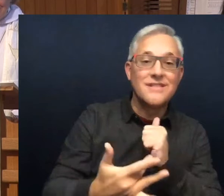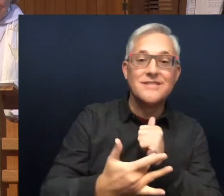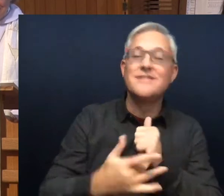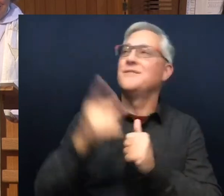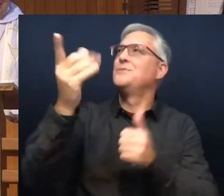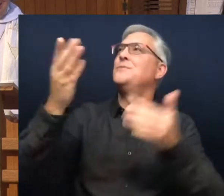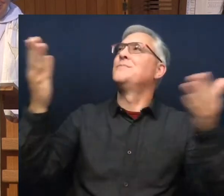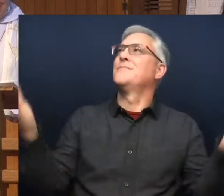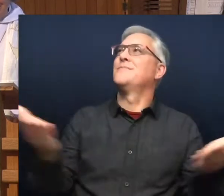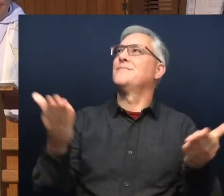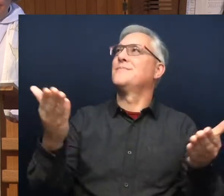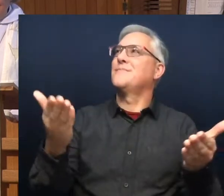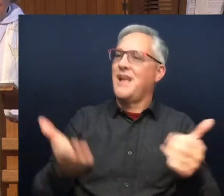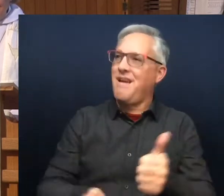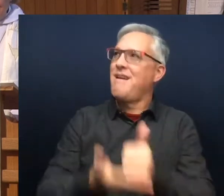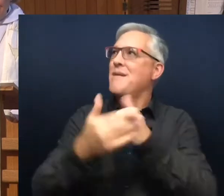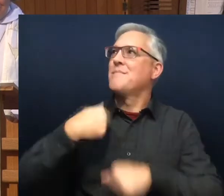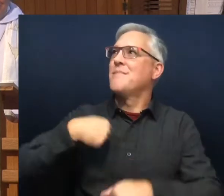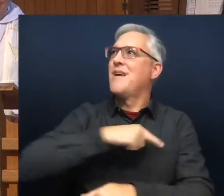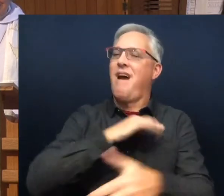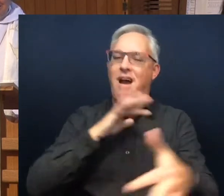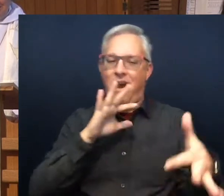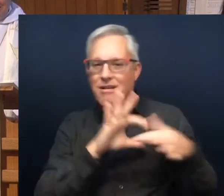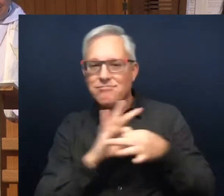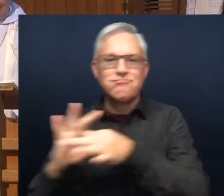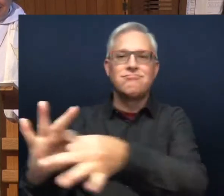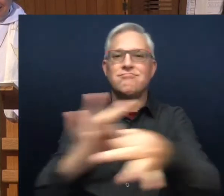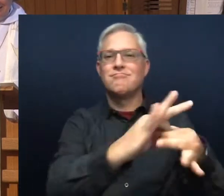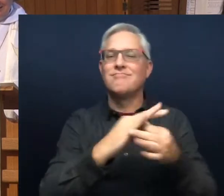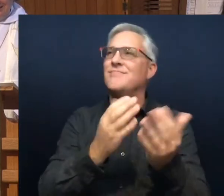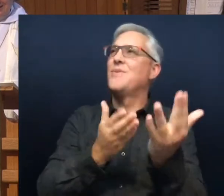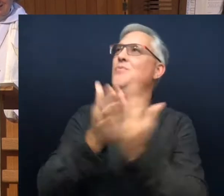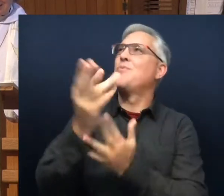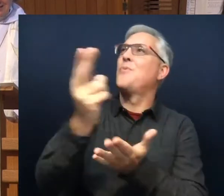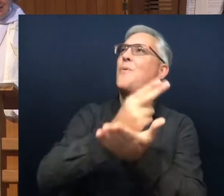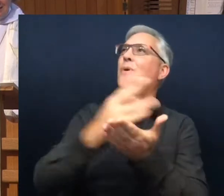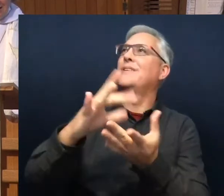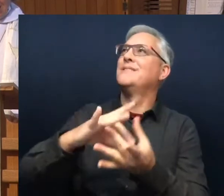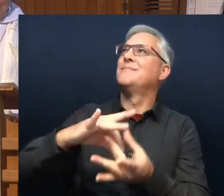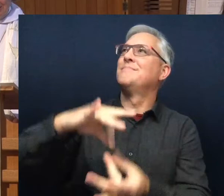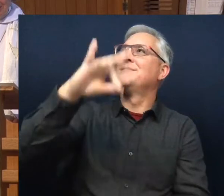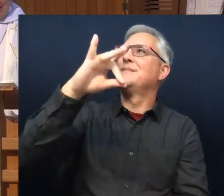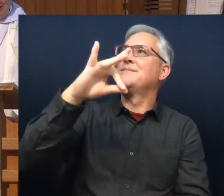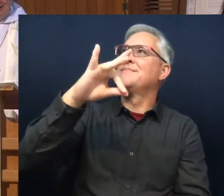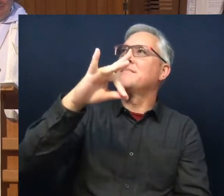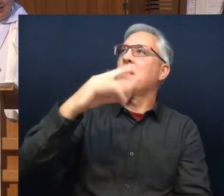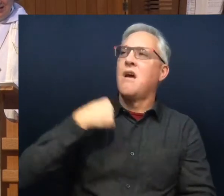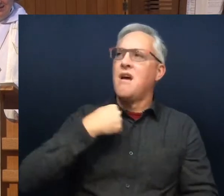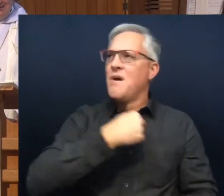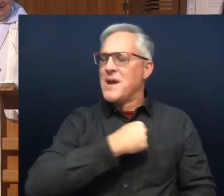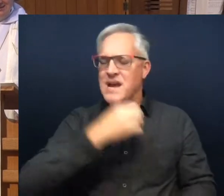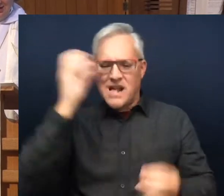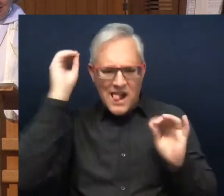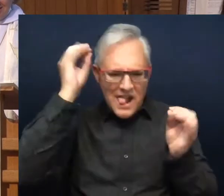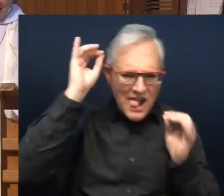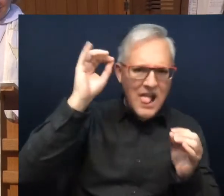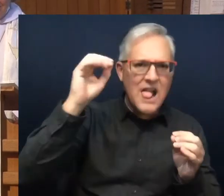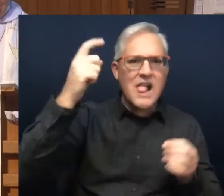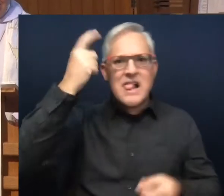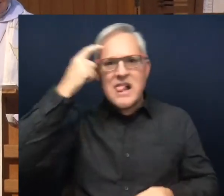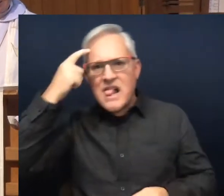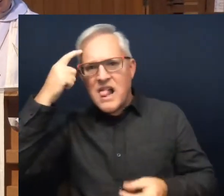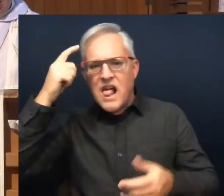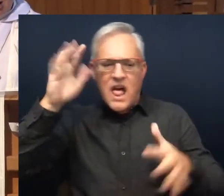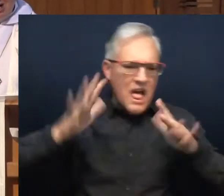and ultimately united by your Holy Spirit. Still our distracted minds, our